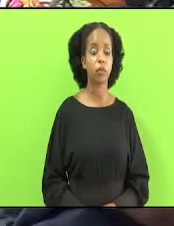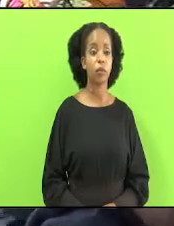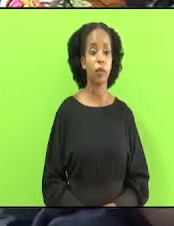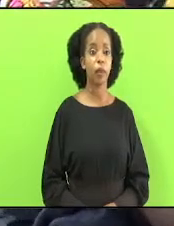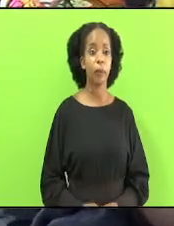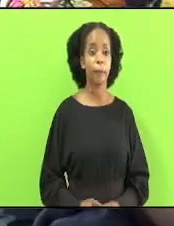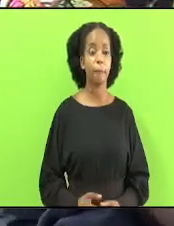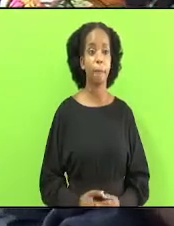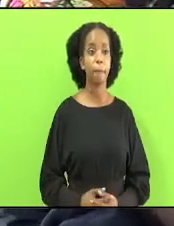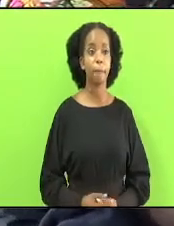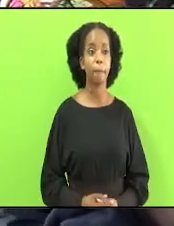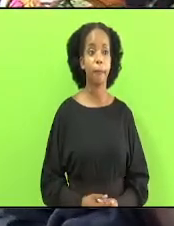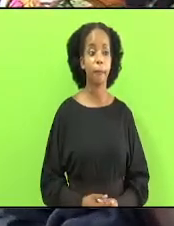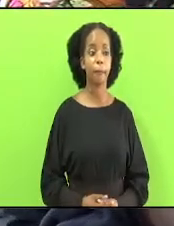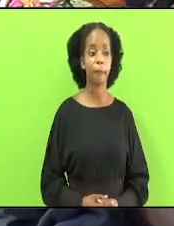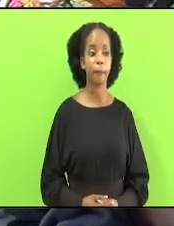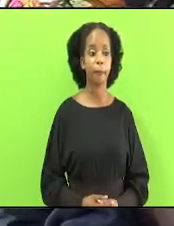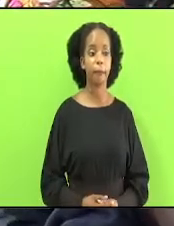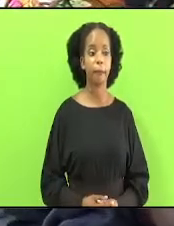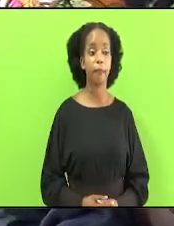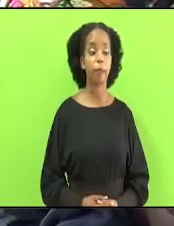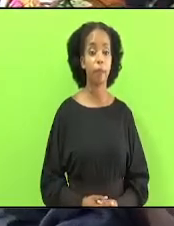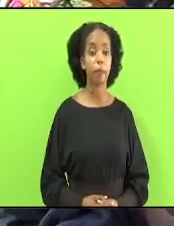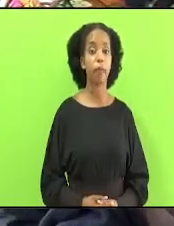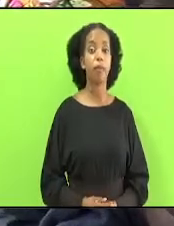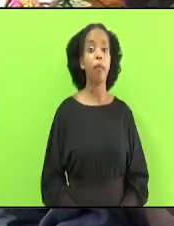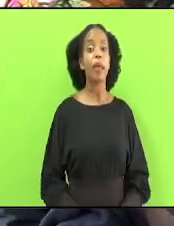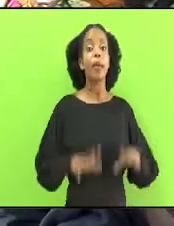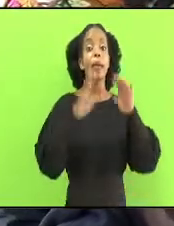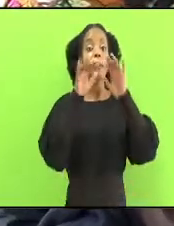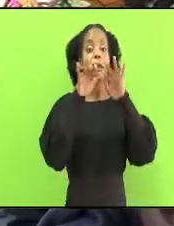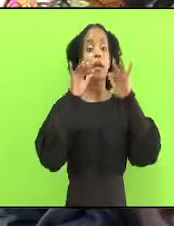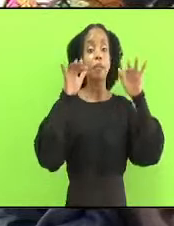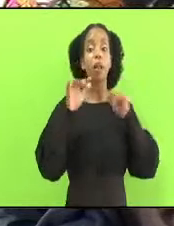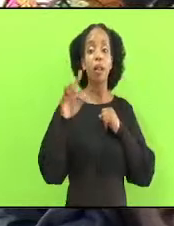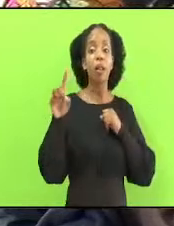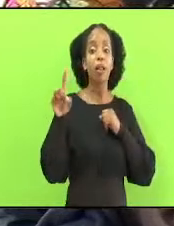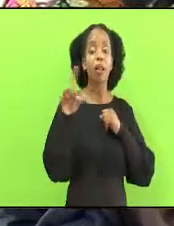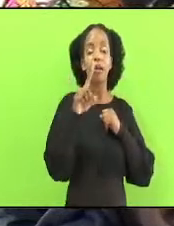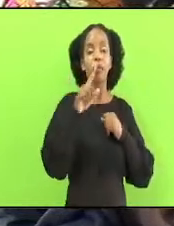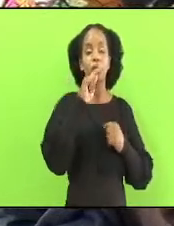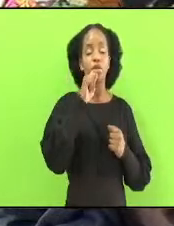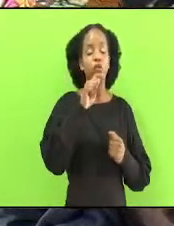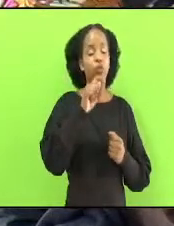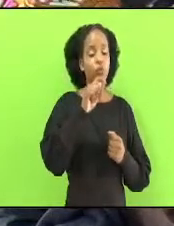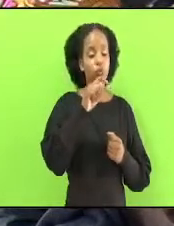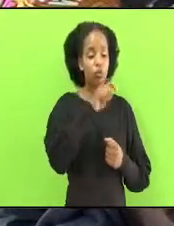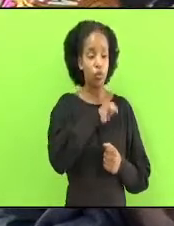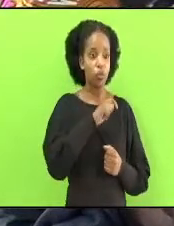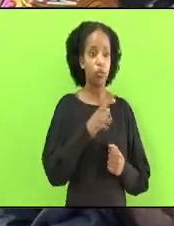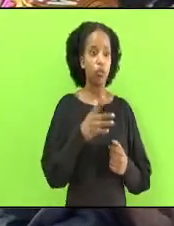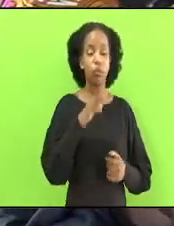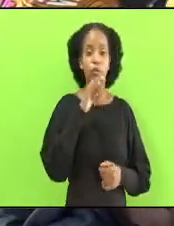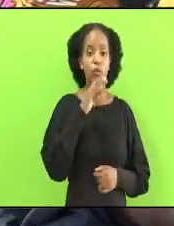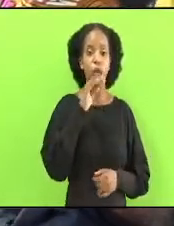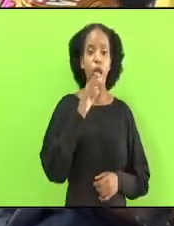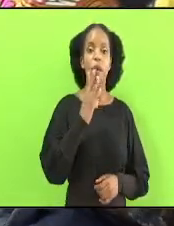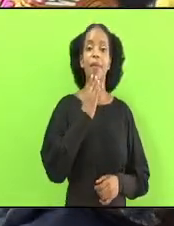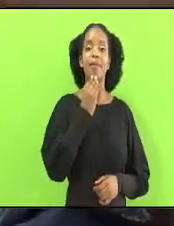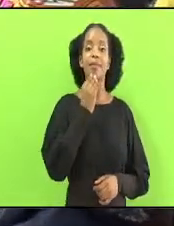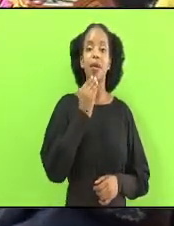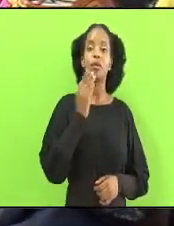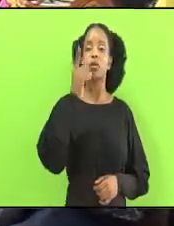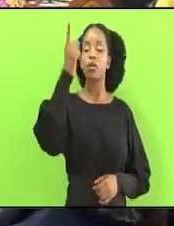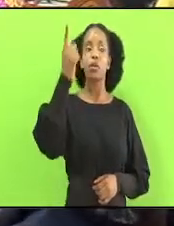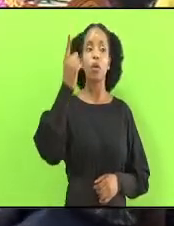Lafarge. They are digging there. Those people, ke nnete, ha e batla gore go batla gwede mantashi ko parlamenteng ka di